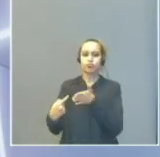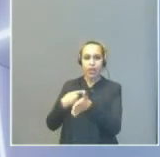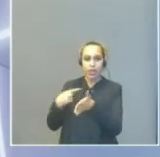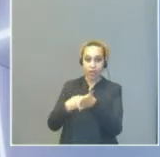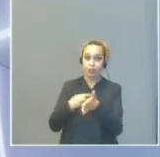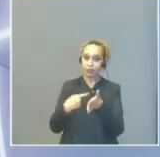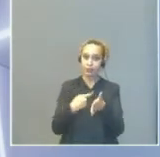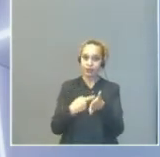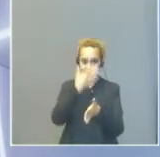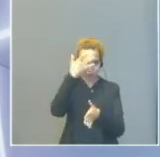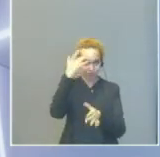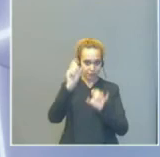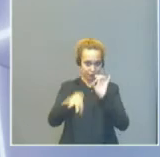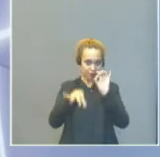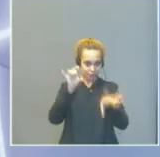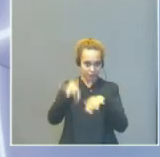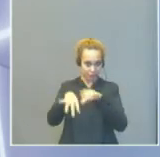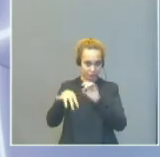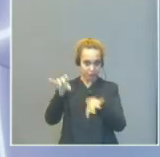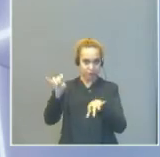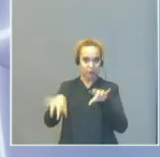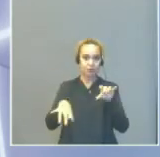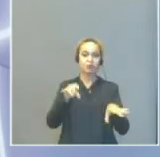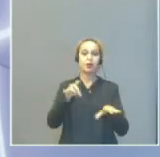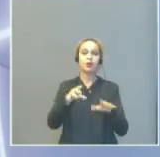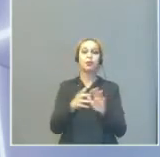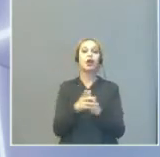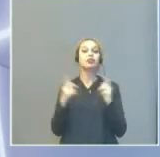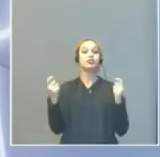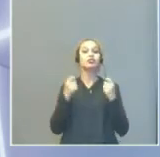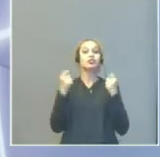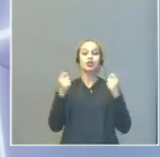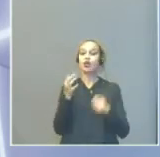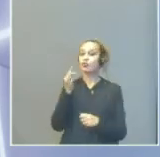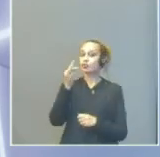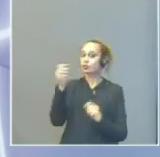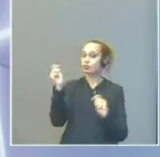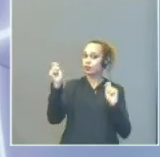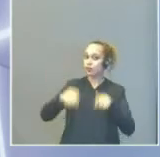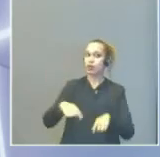the Possible Futures Festival for me to answer.